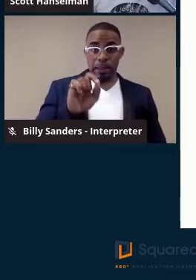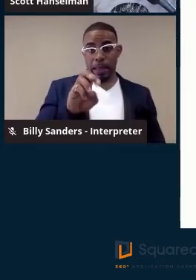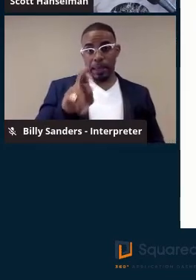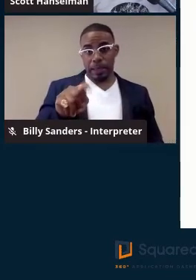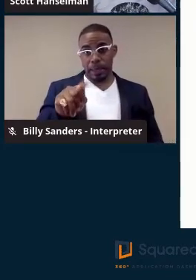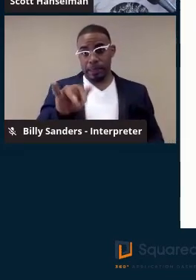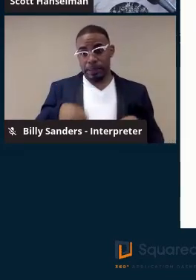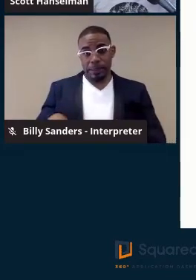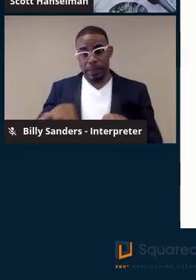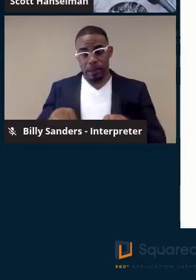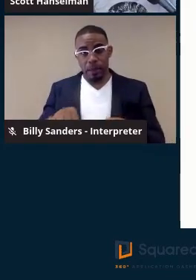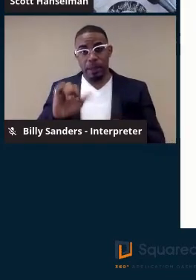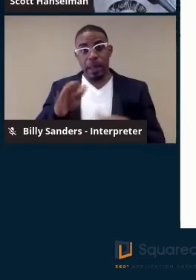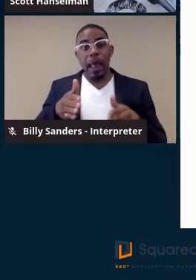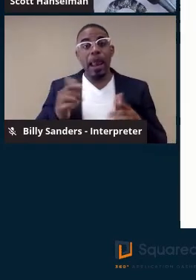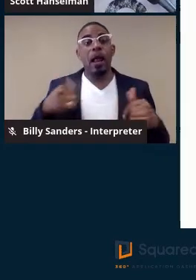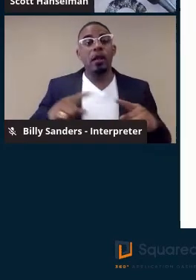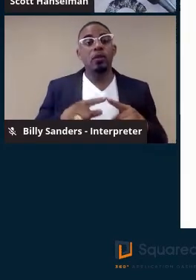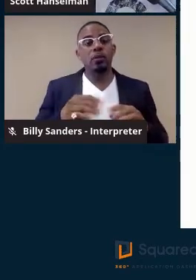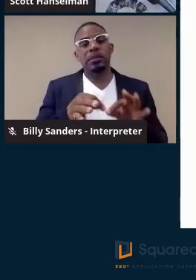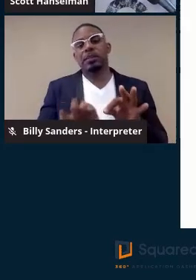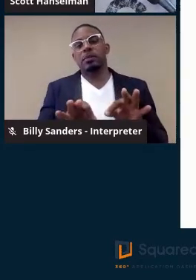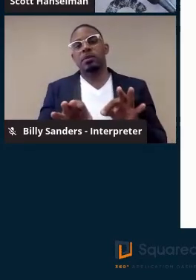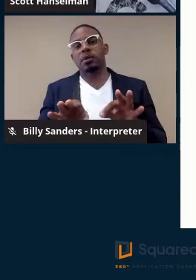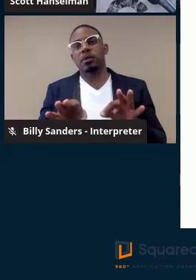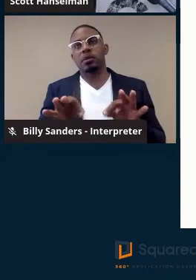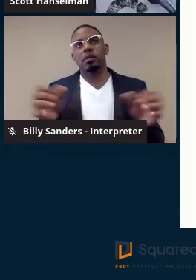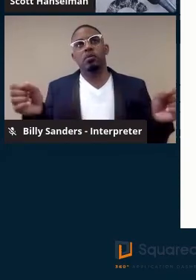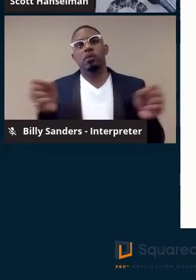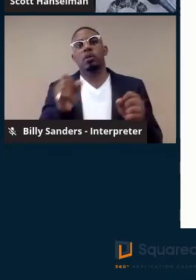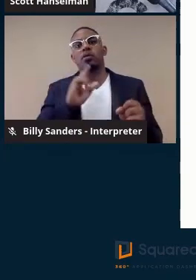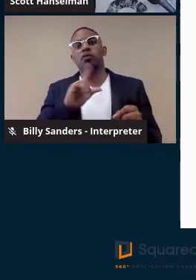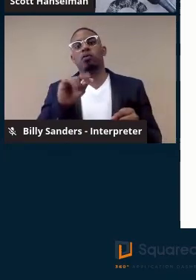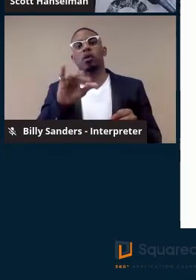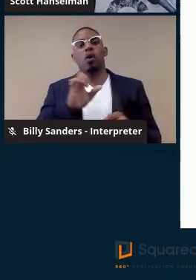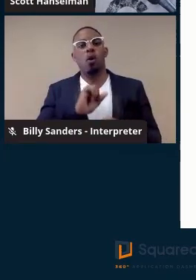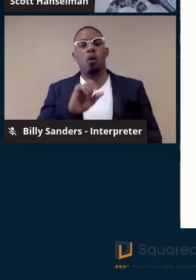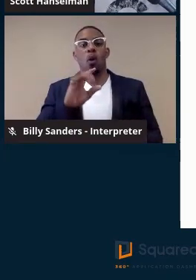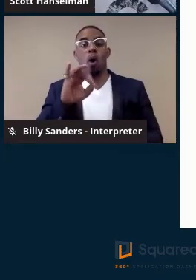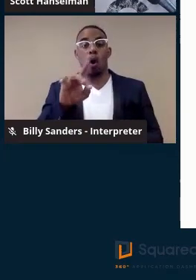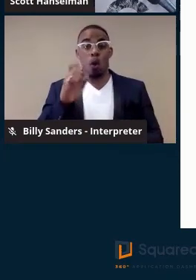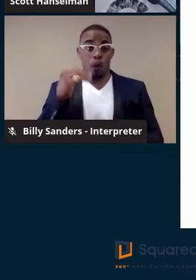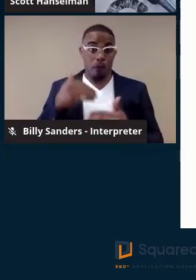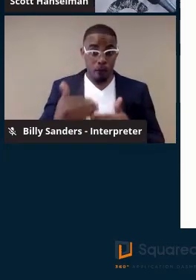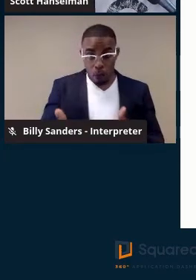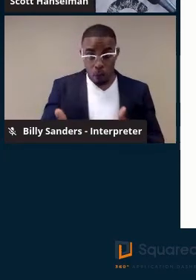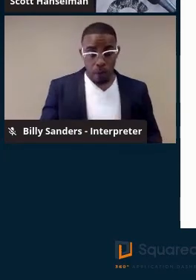Standard. That allowed us to simply bring 20-year-old code forward,